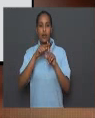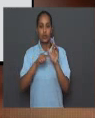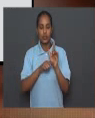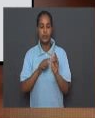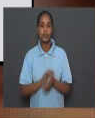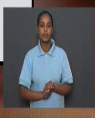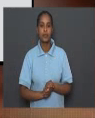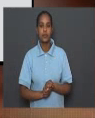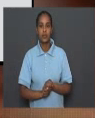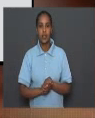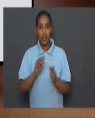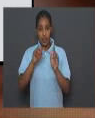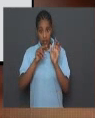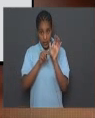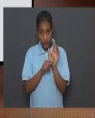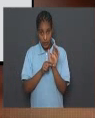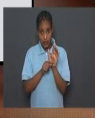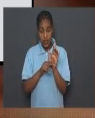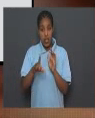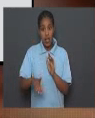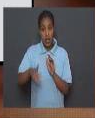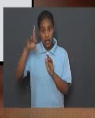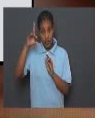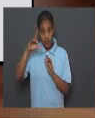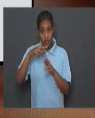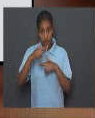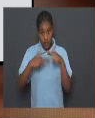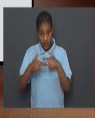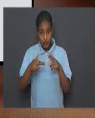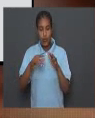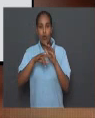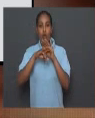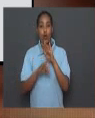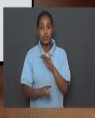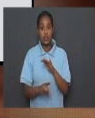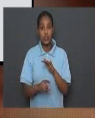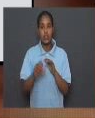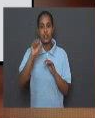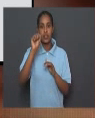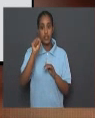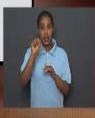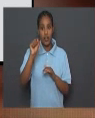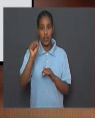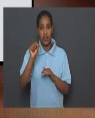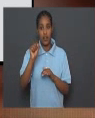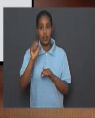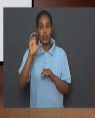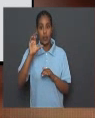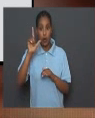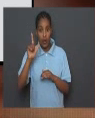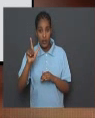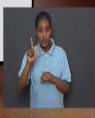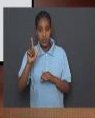The anions from highest reactivity to lowest sulfide are